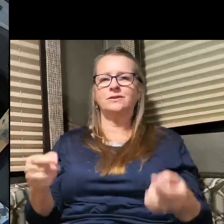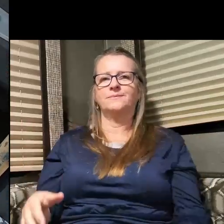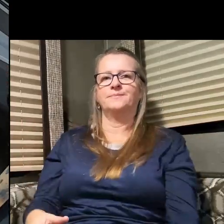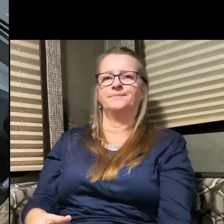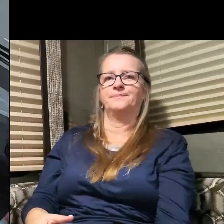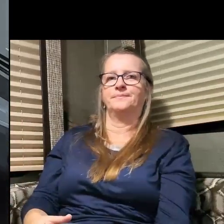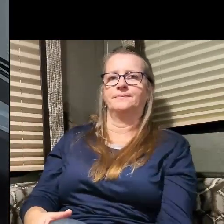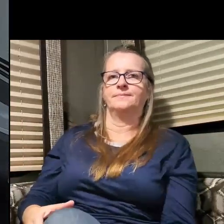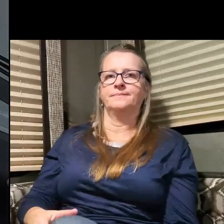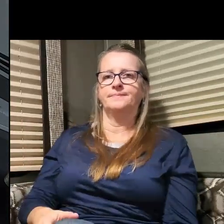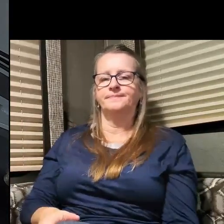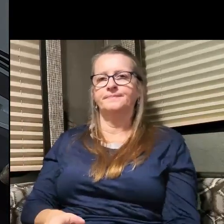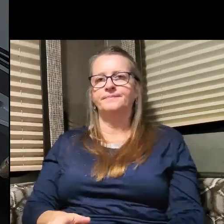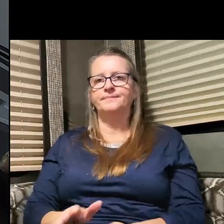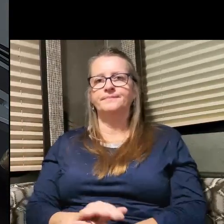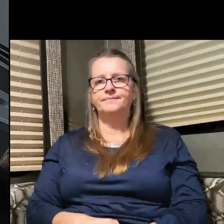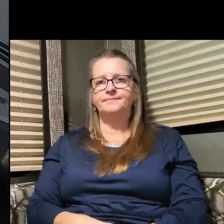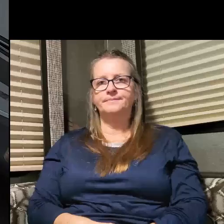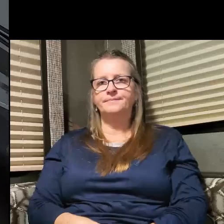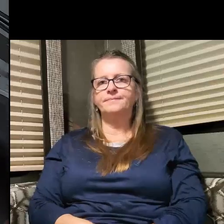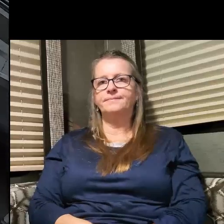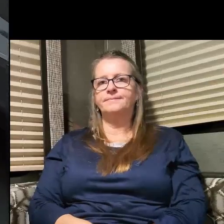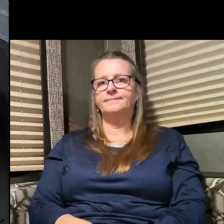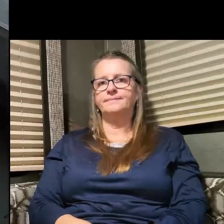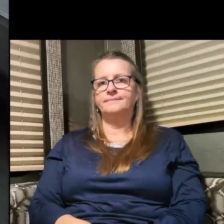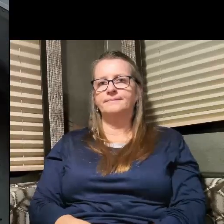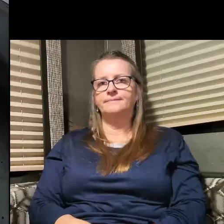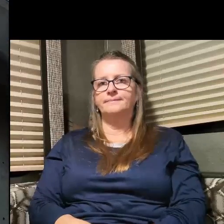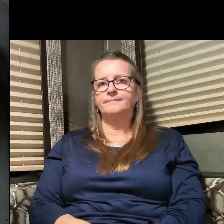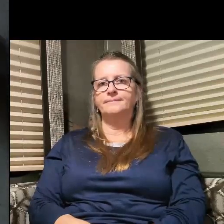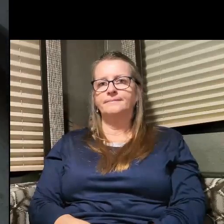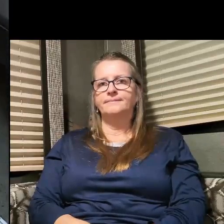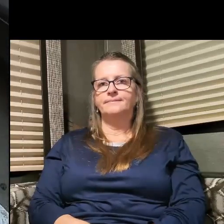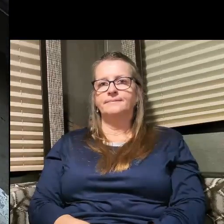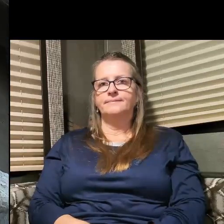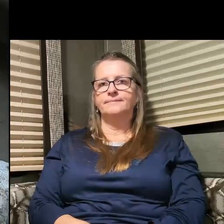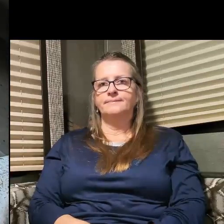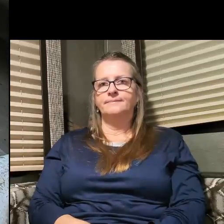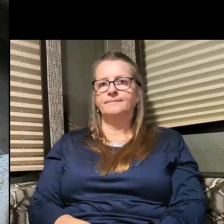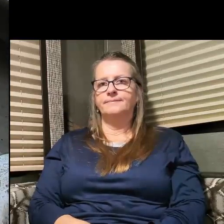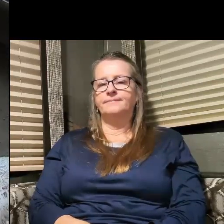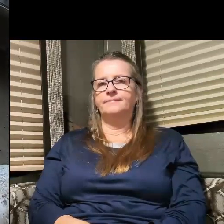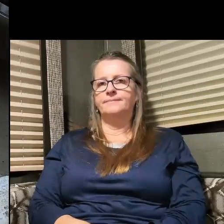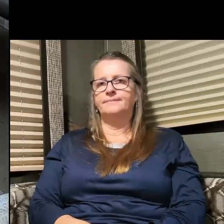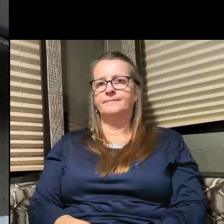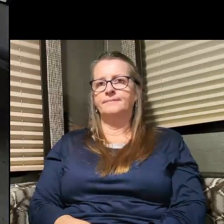We're gonna go do this in reverse now. All right.